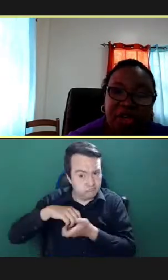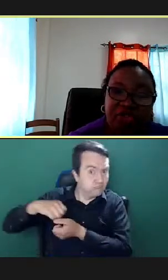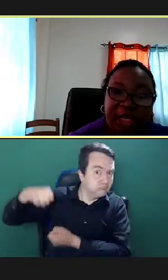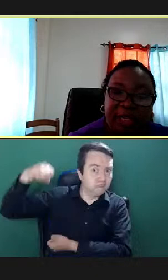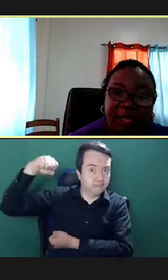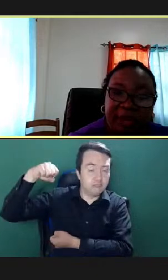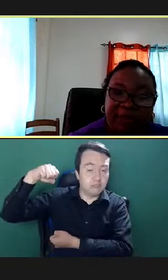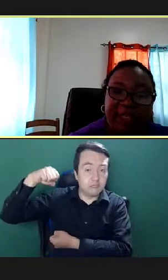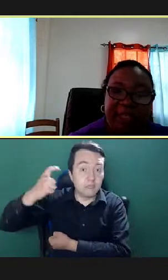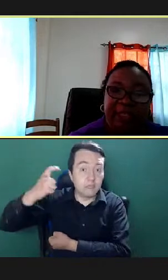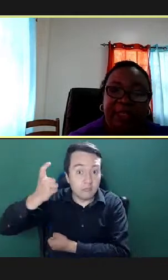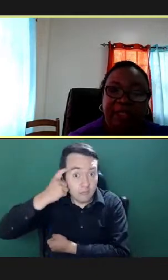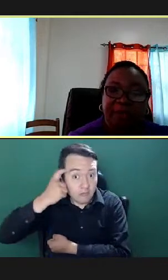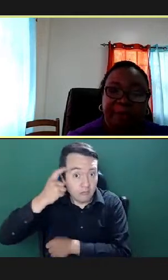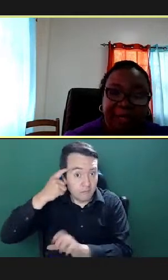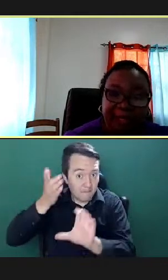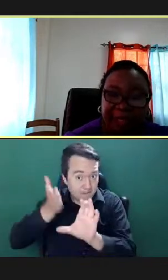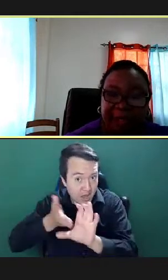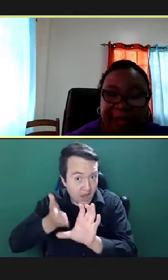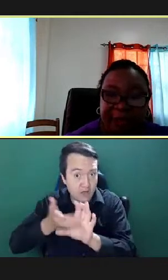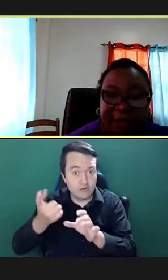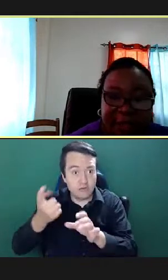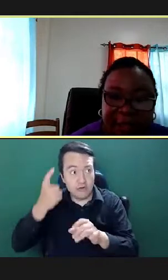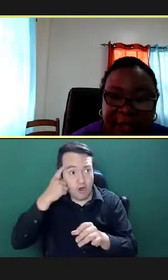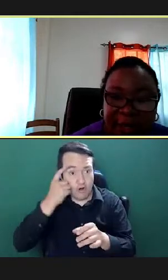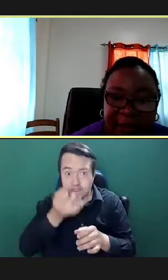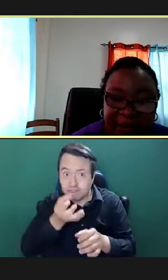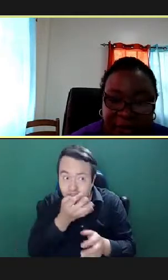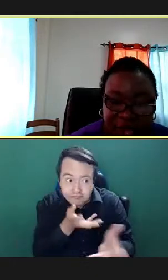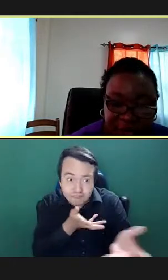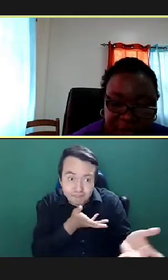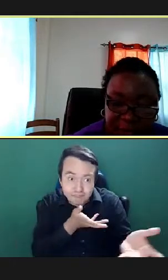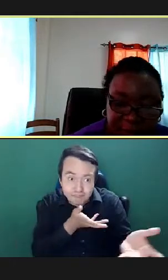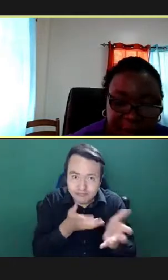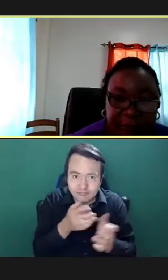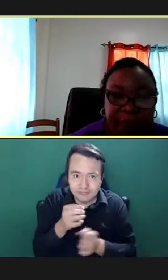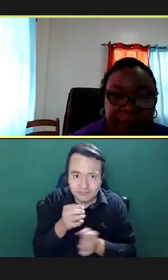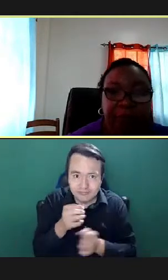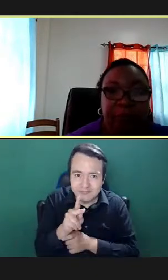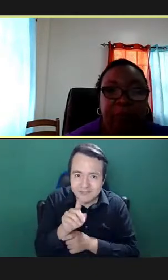than 300 healthcare facilities with mental health nurses in the near future.